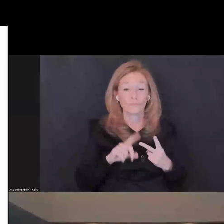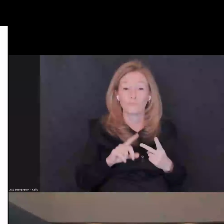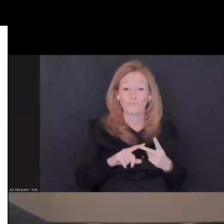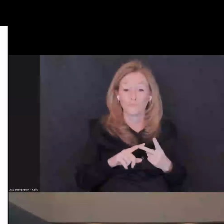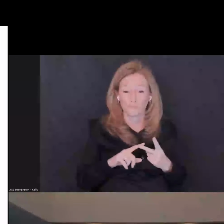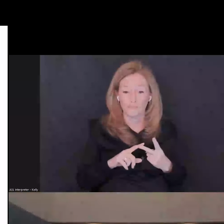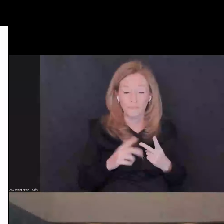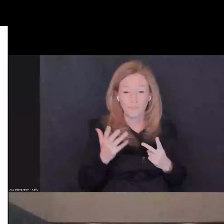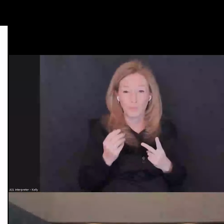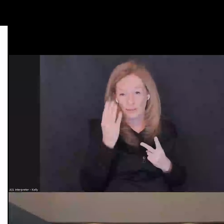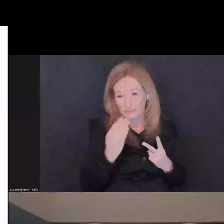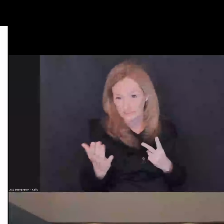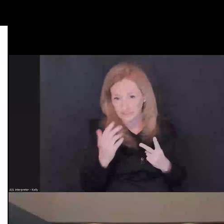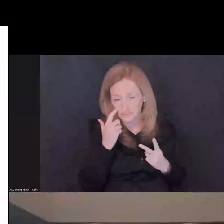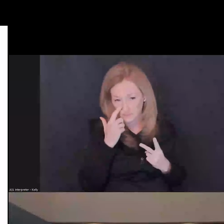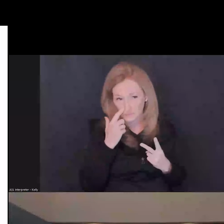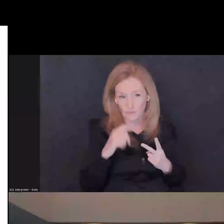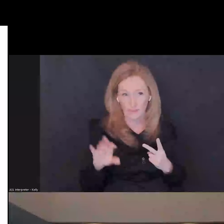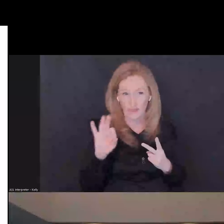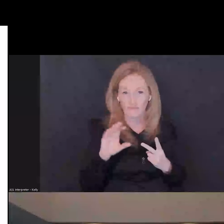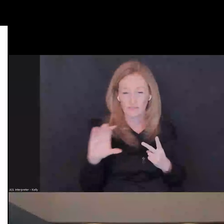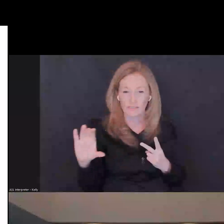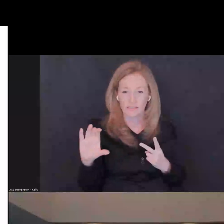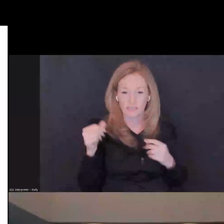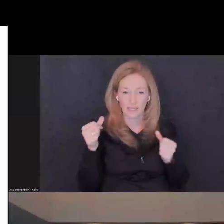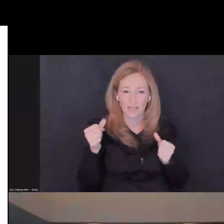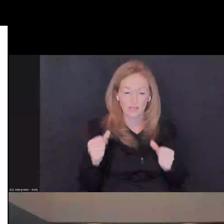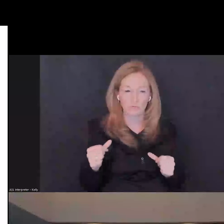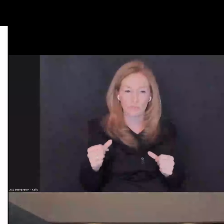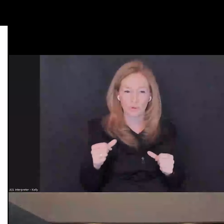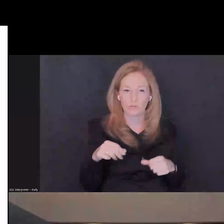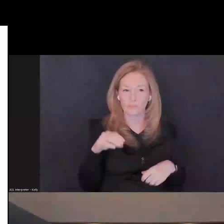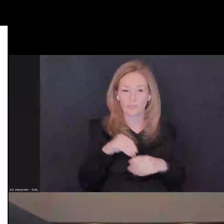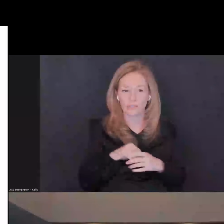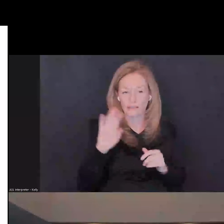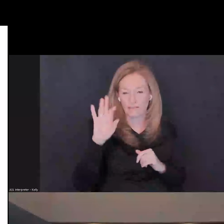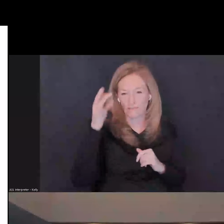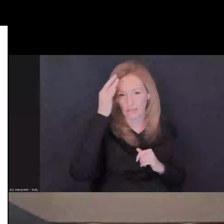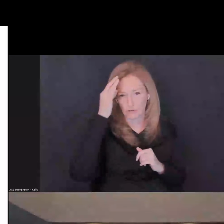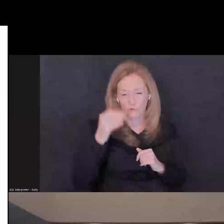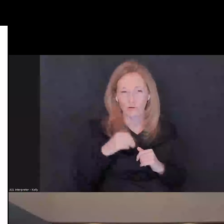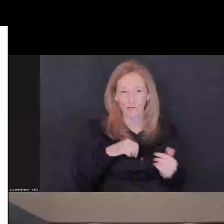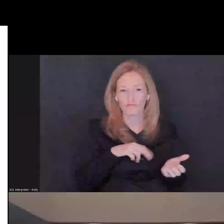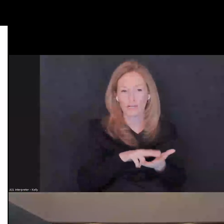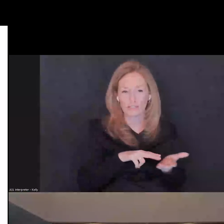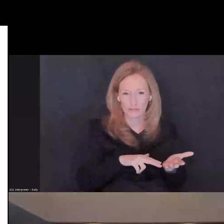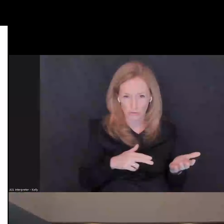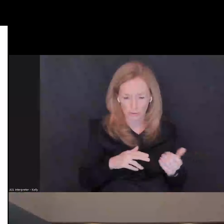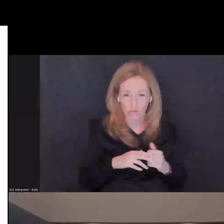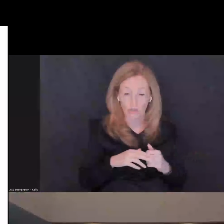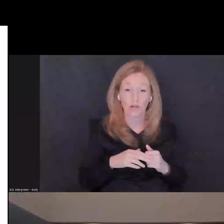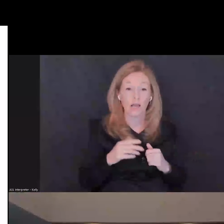attention is that the FCC has posted in the Federal Register a new proposed